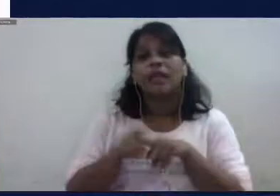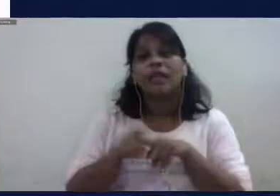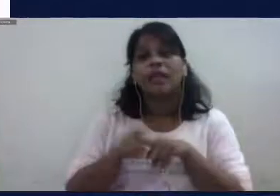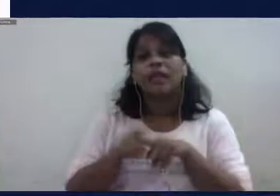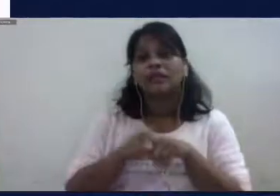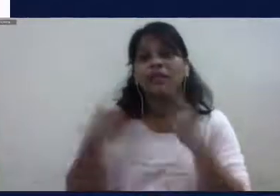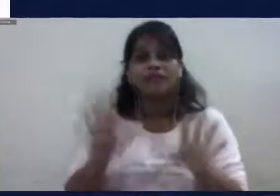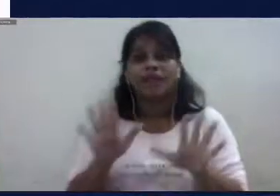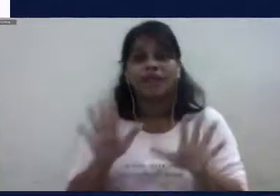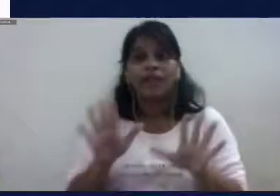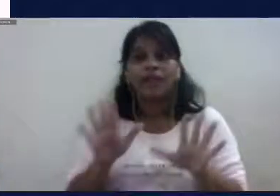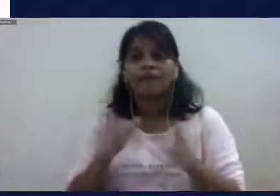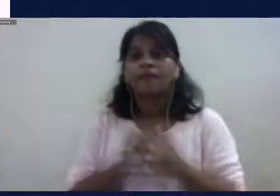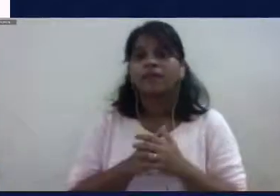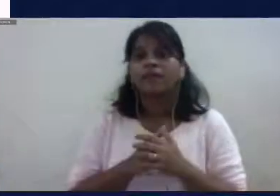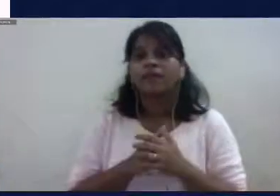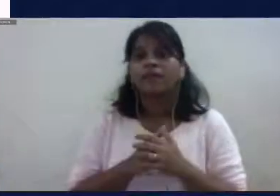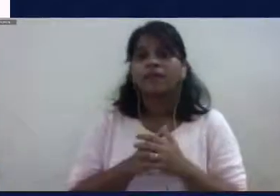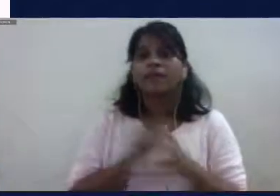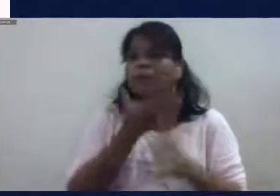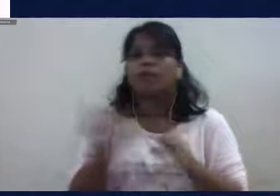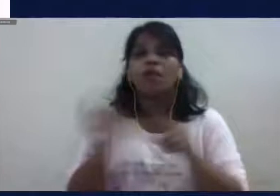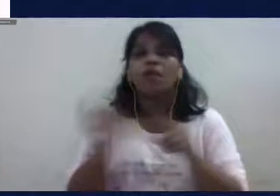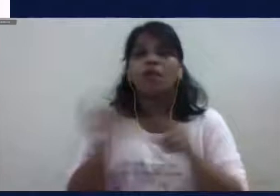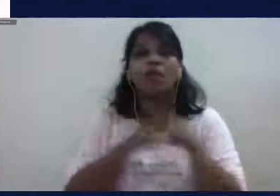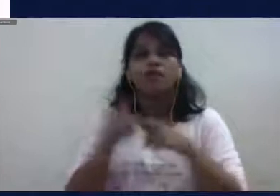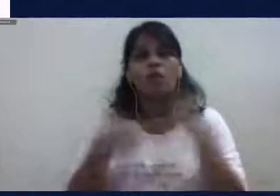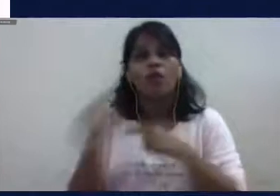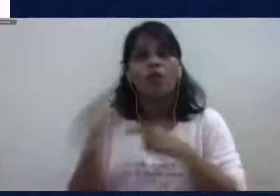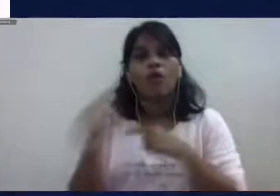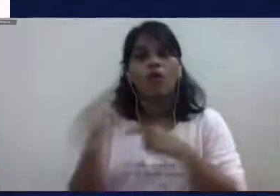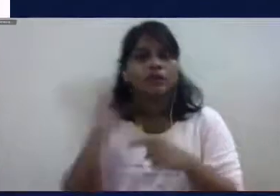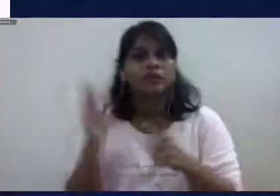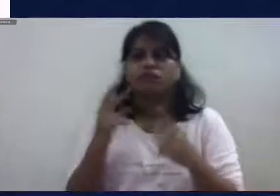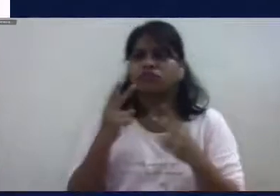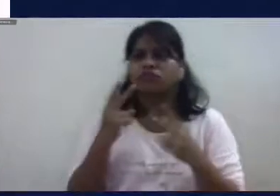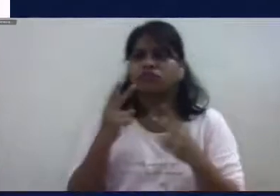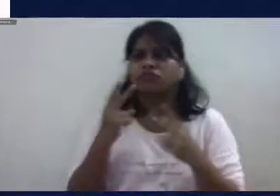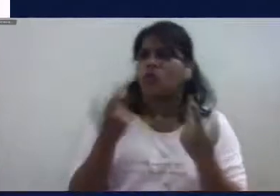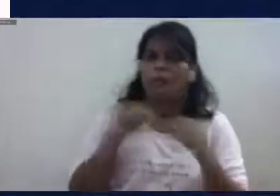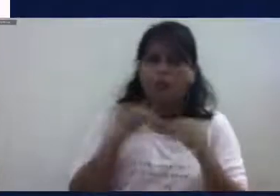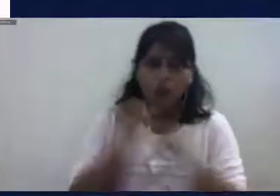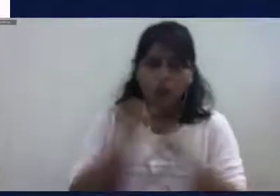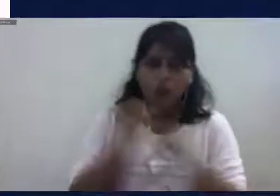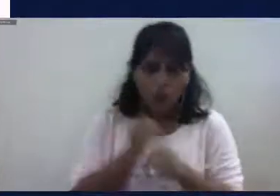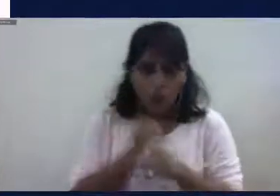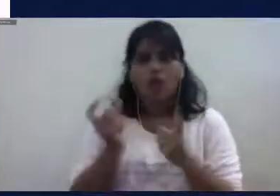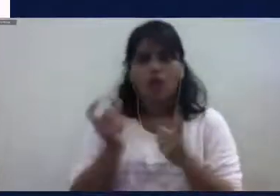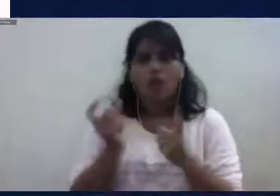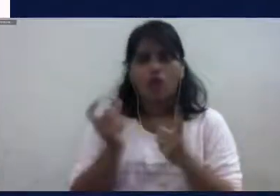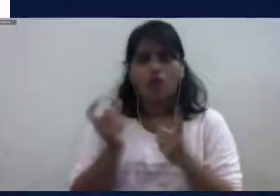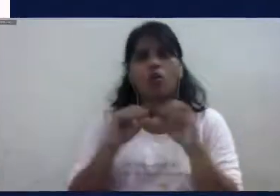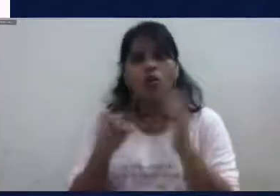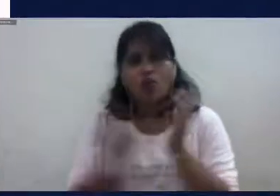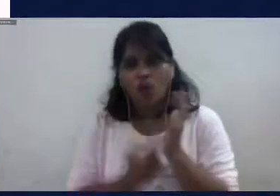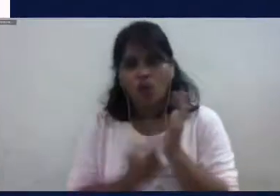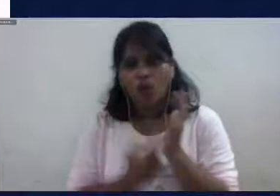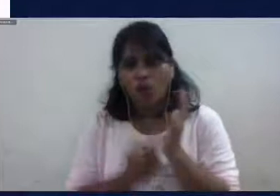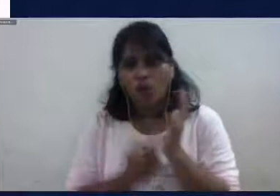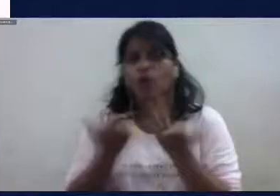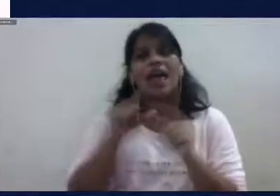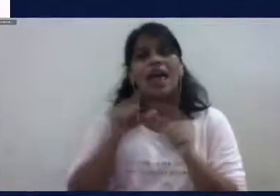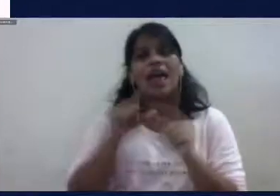have, some of these beautiful examples that we always hear of, be it Google, be it Uber, be it